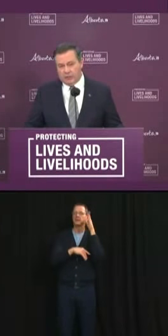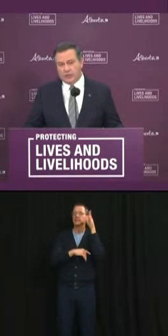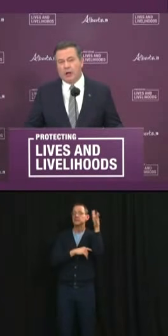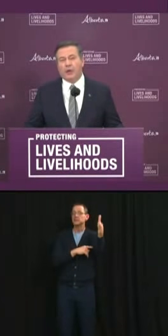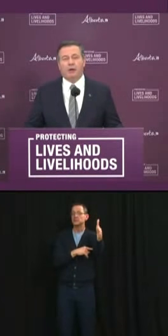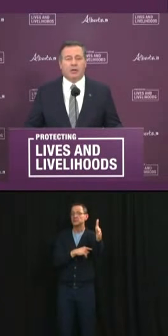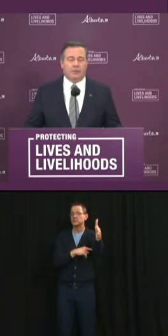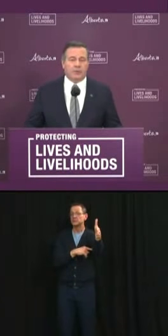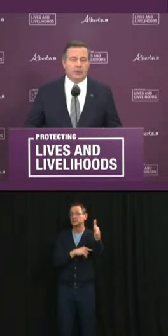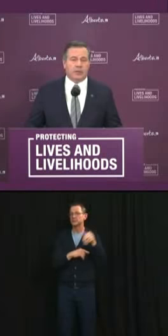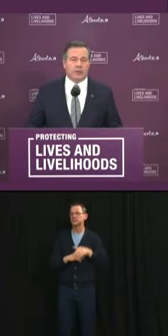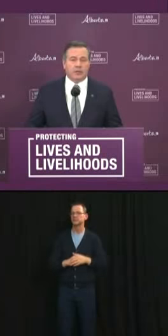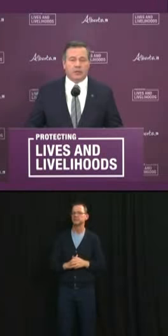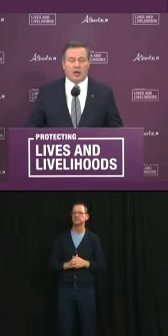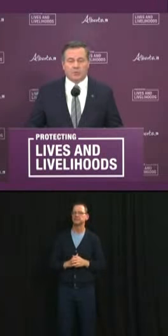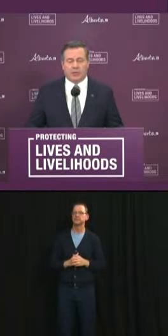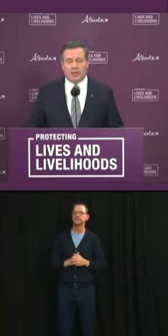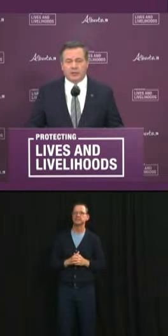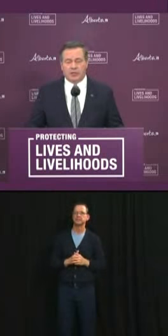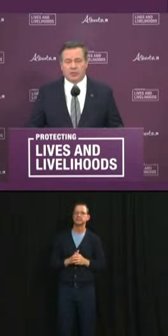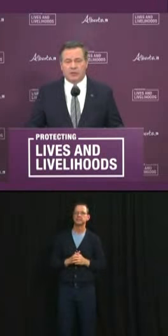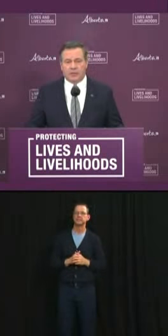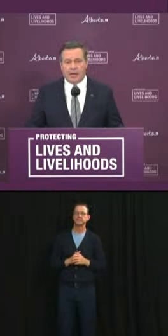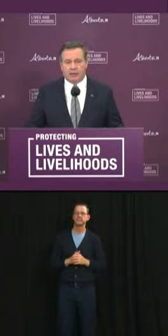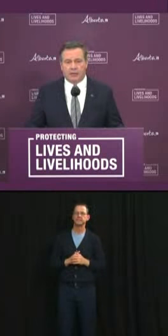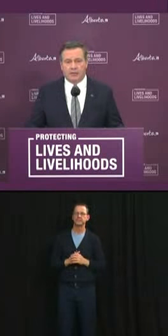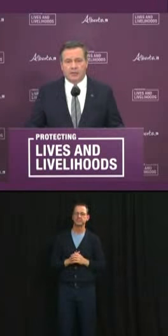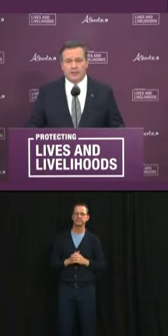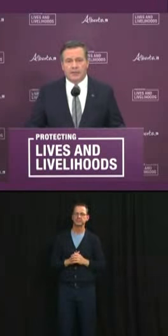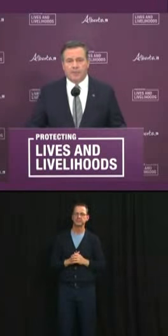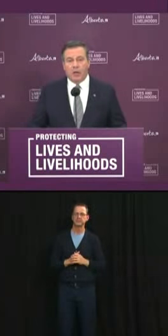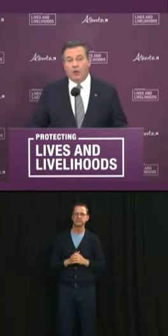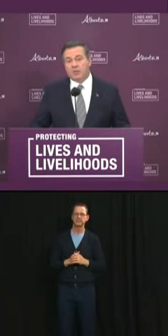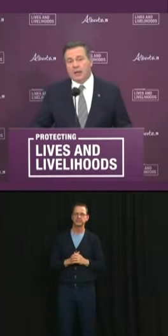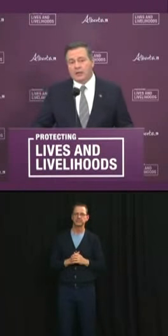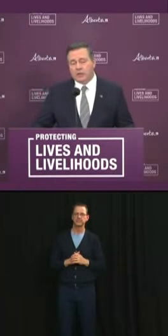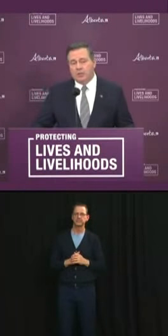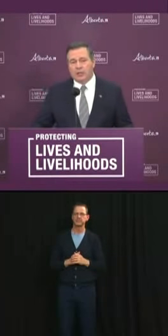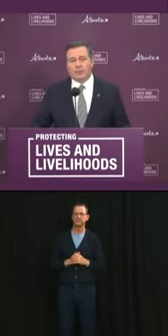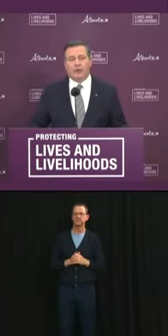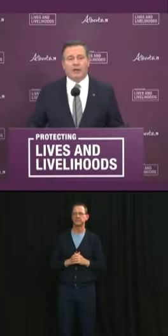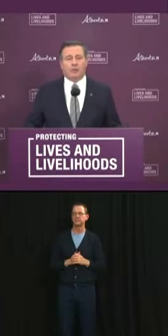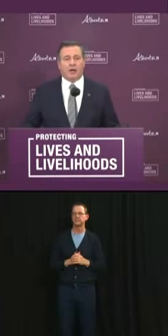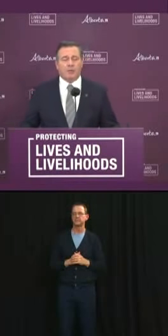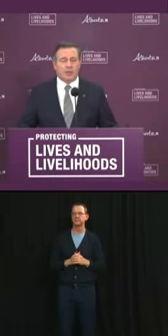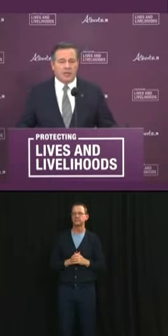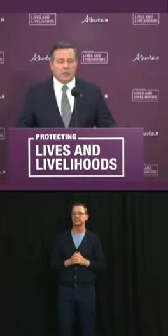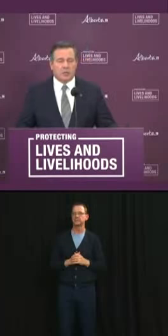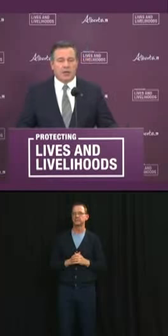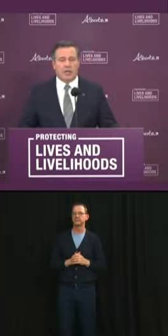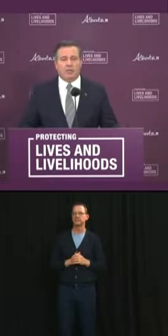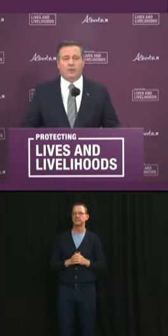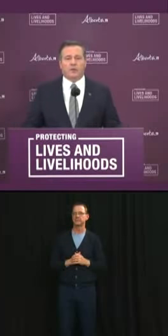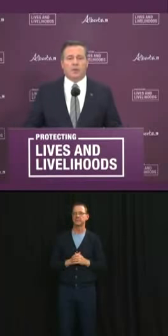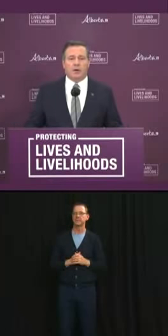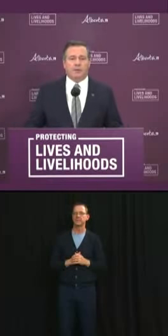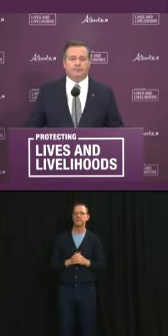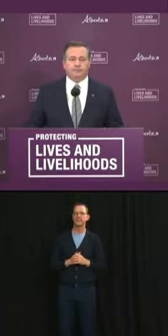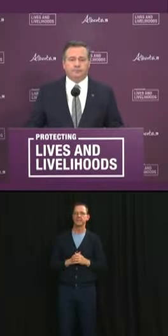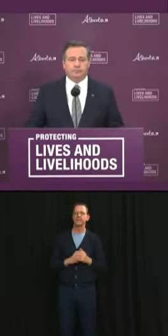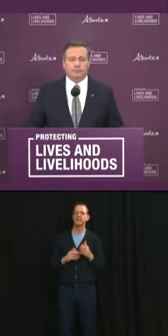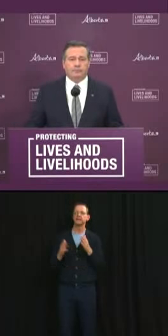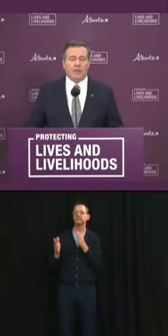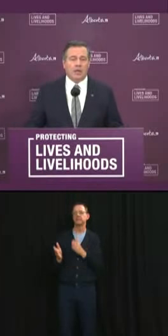to serious health outcomes, such as hospitalization and fatality. We expect this committee to provide their recommendations by the end of this